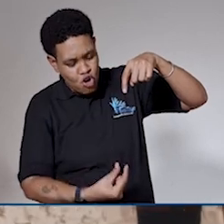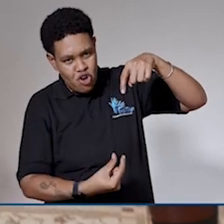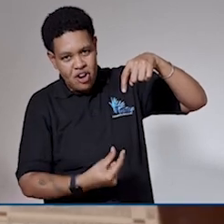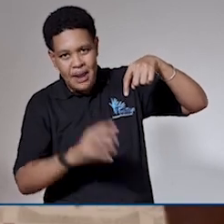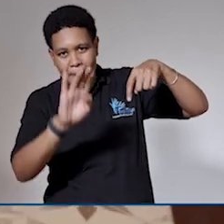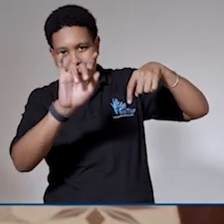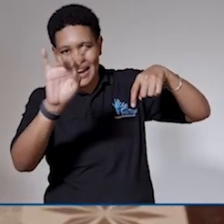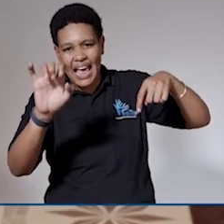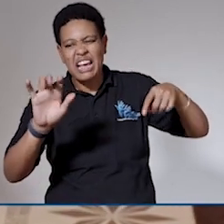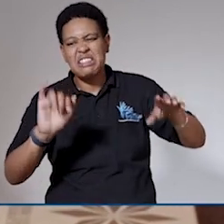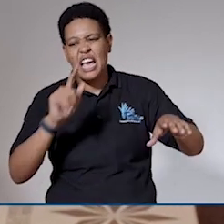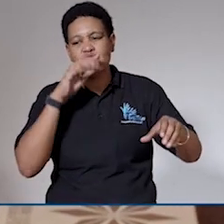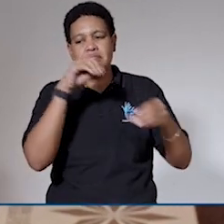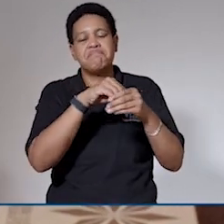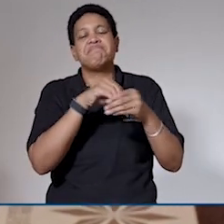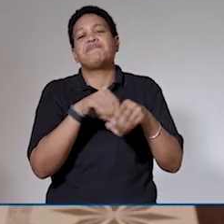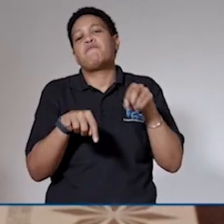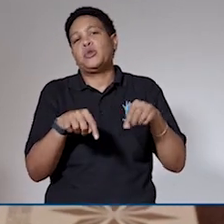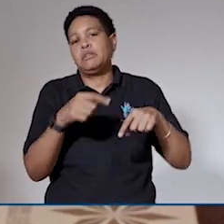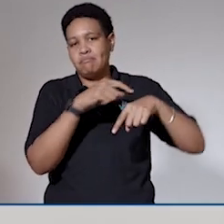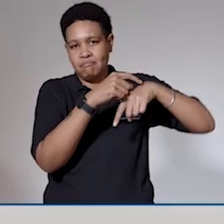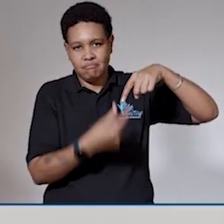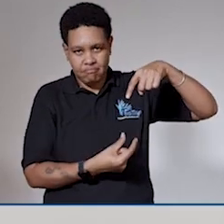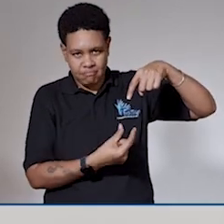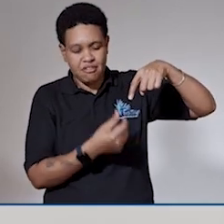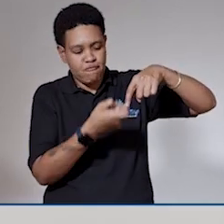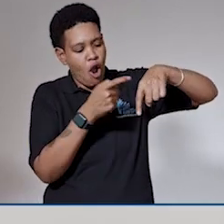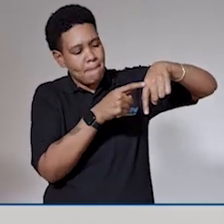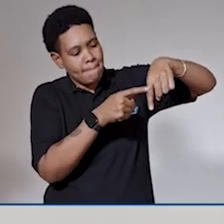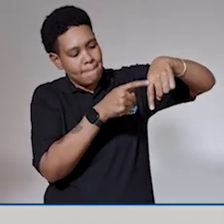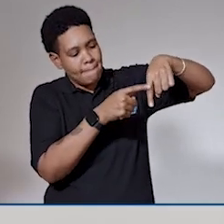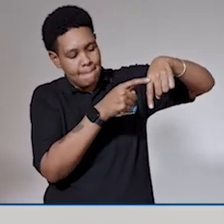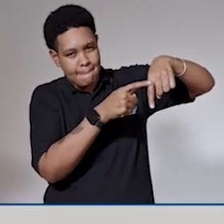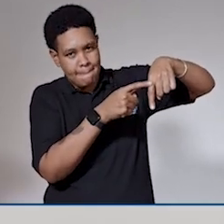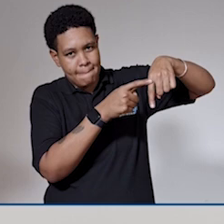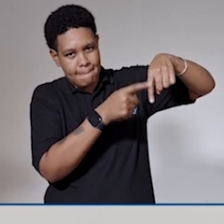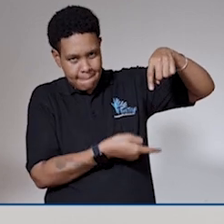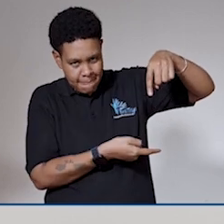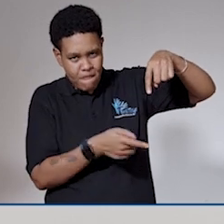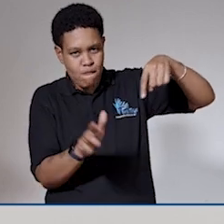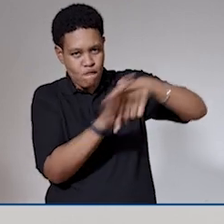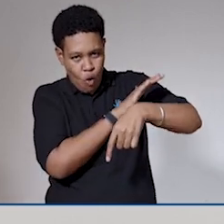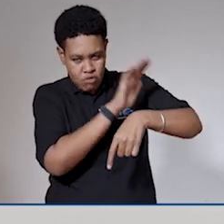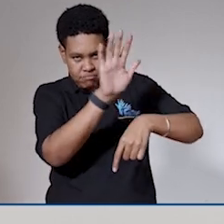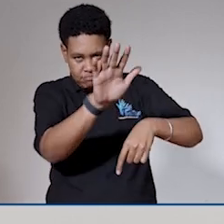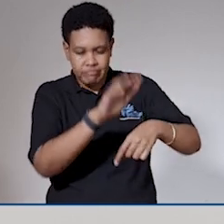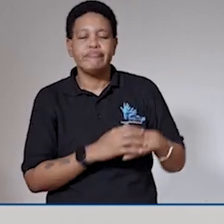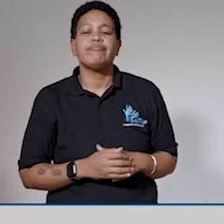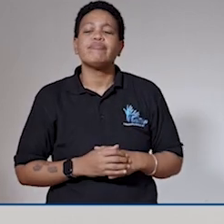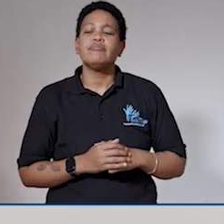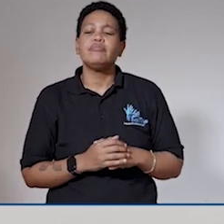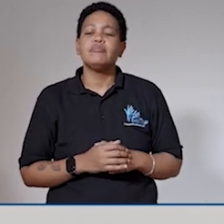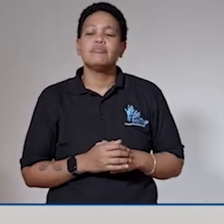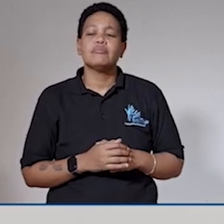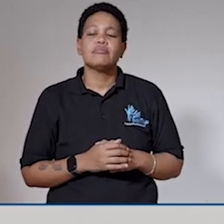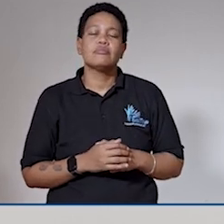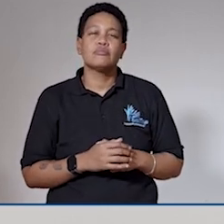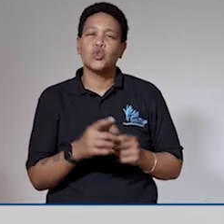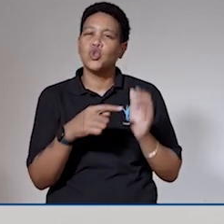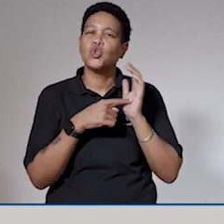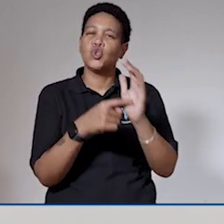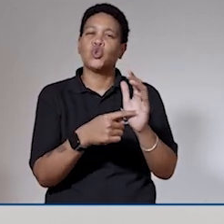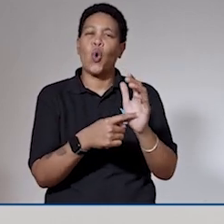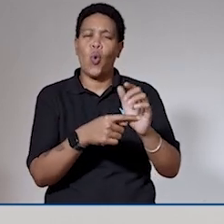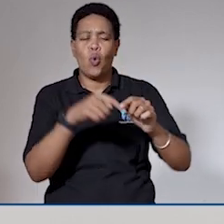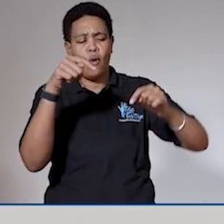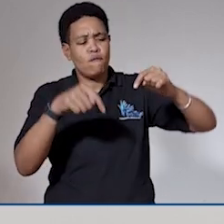Those are the components for a prosthesis, above knee, yes? I'm gonna show you what below knee prosthesis is.